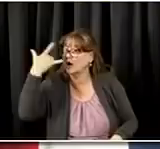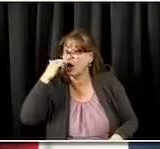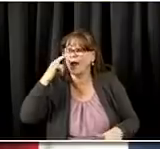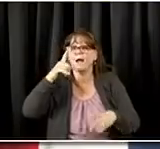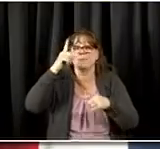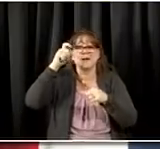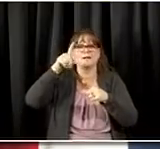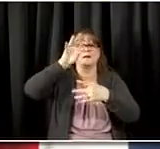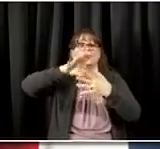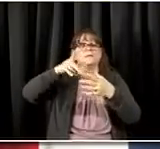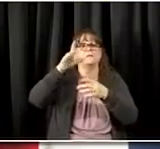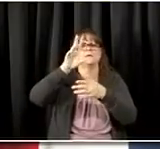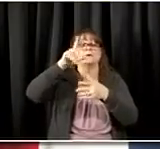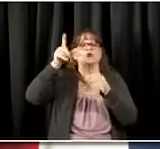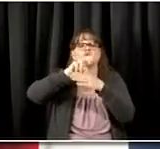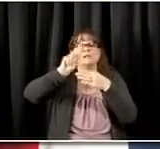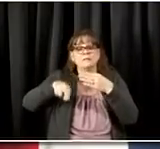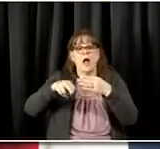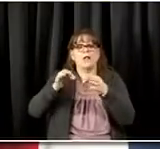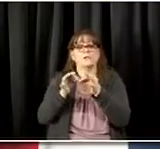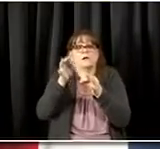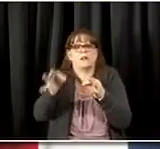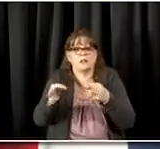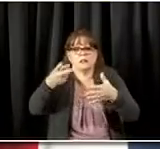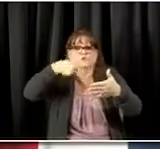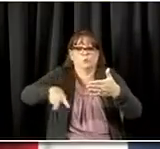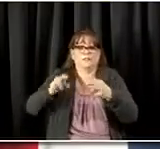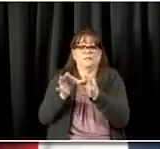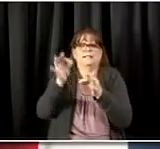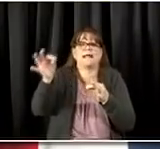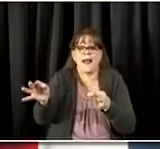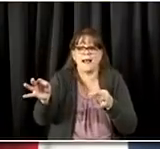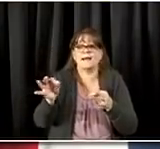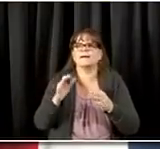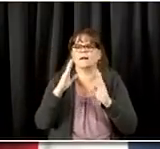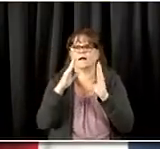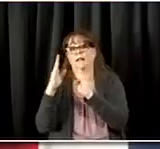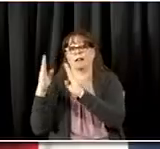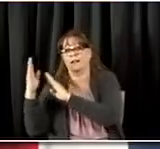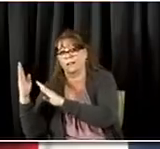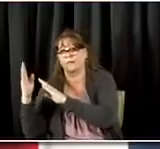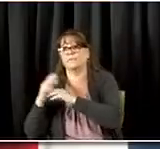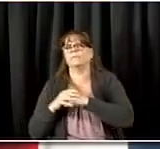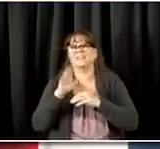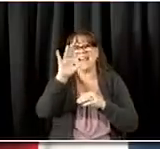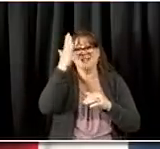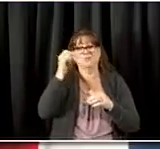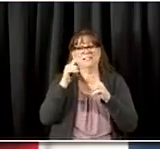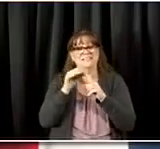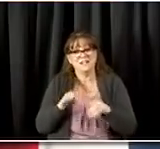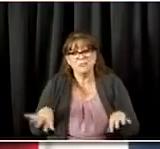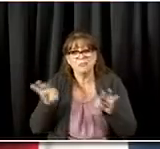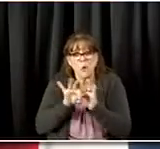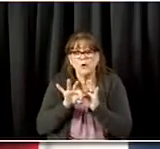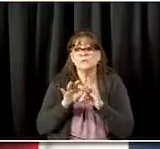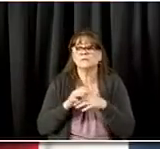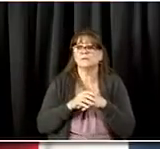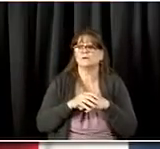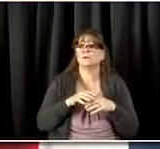state. But again, I think it reinforces our message that we have right now, that particularly at this point in